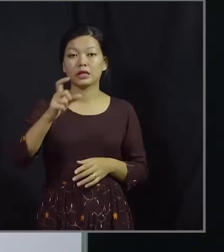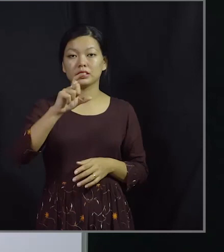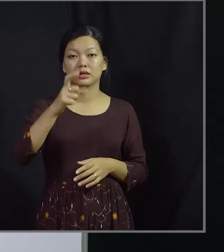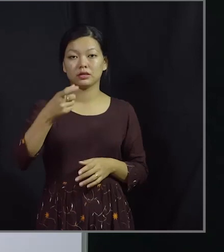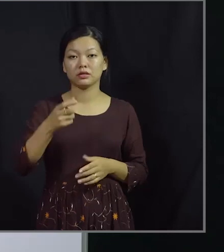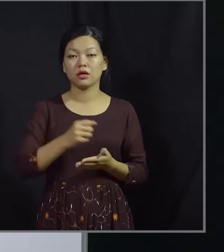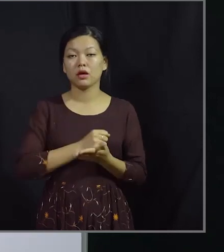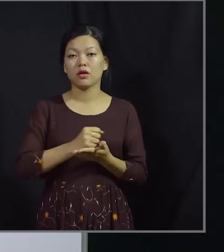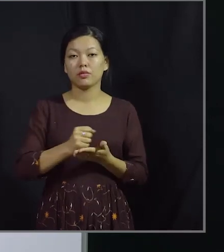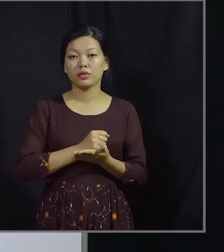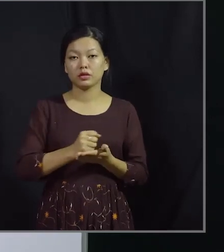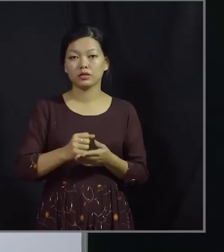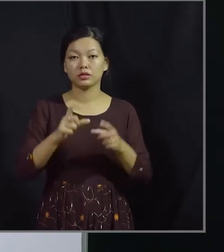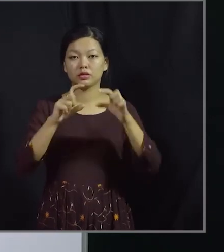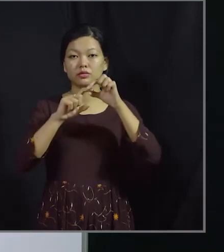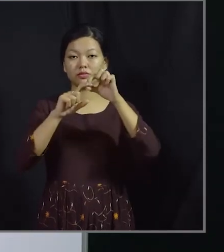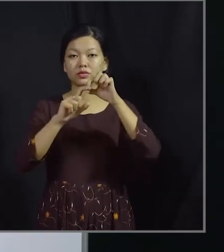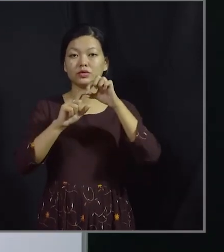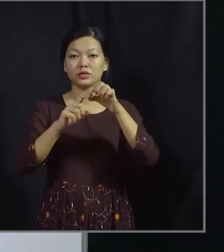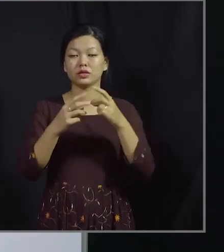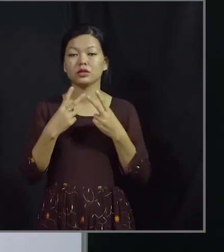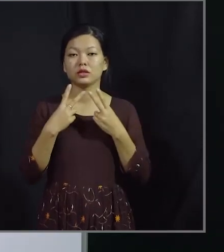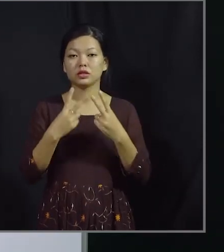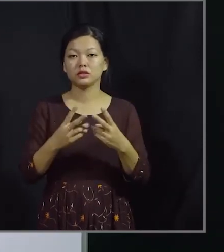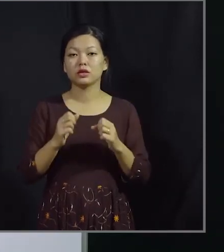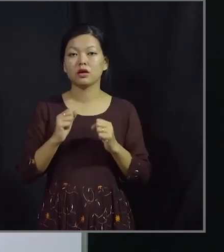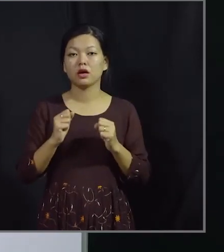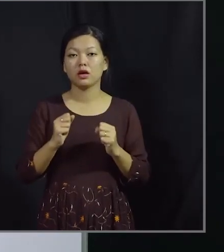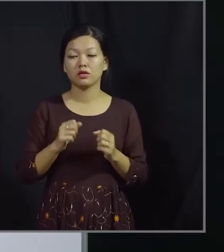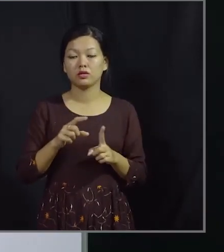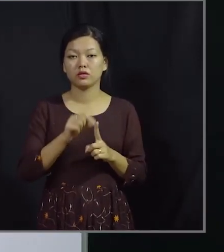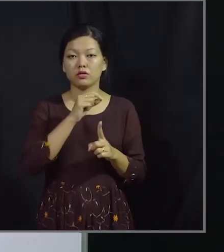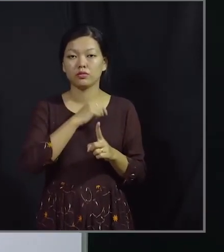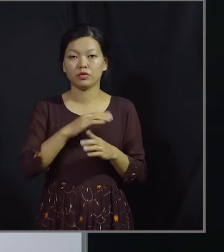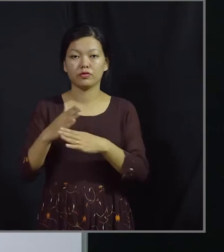to reconstitution of partnership, change in their profit sharing ratio. Thank you.